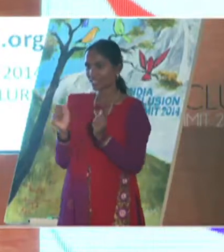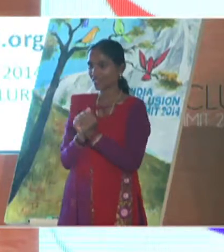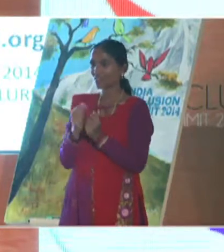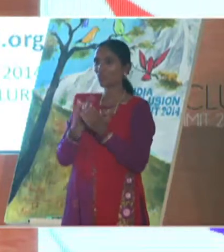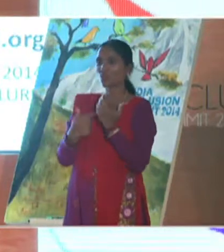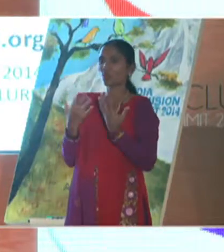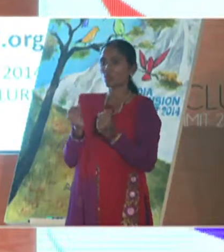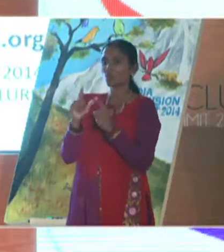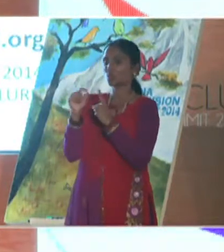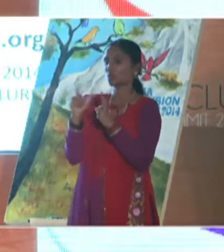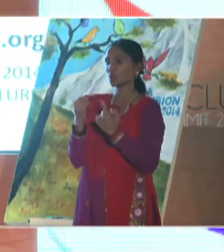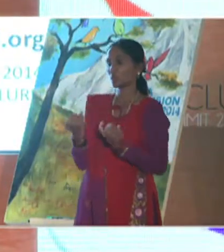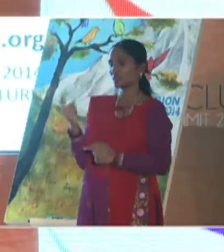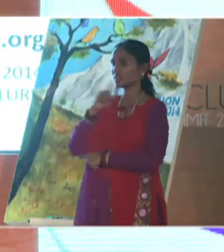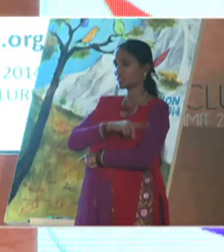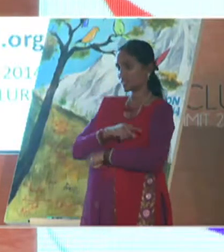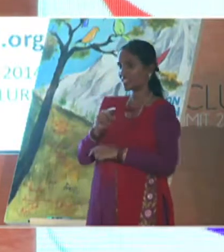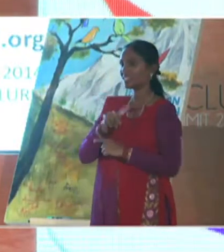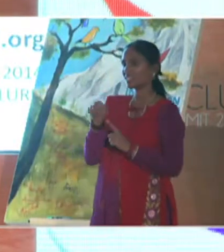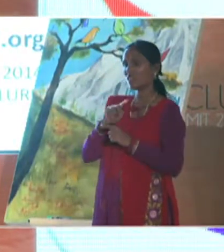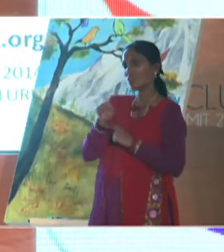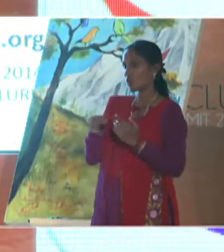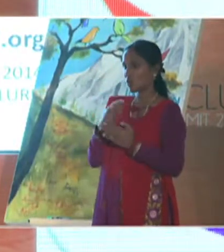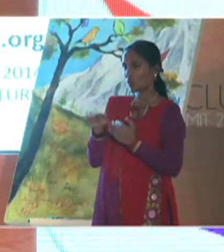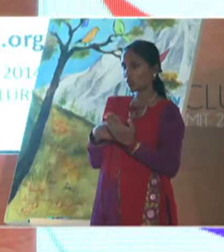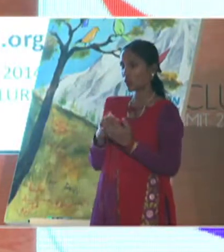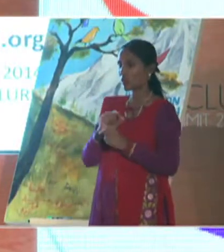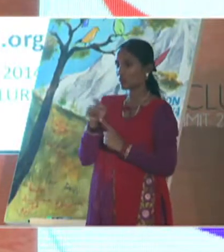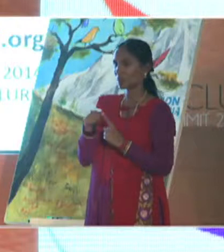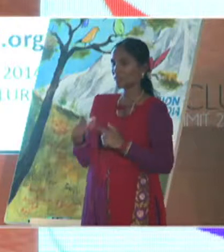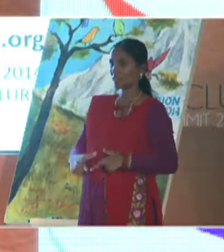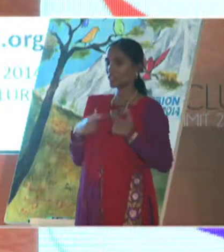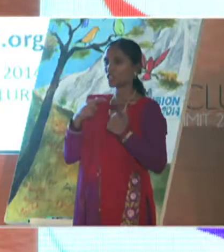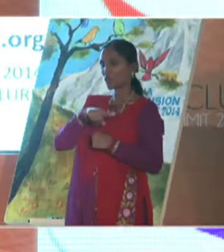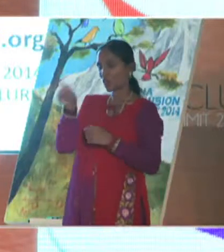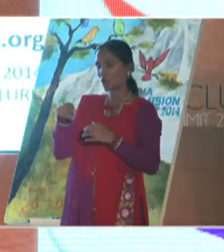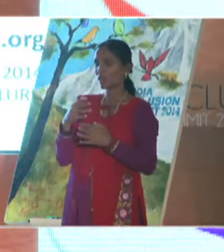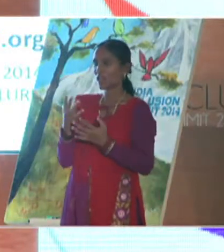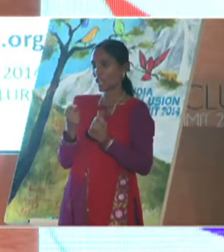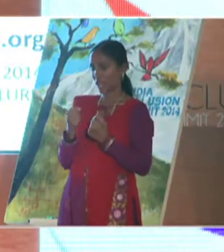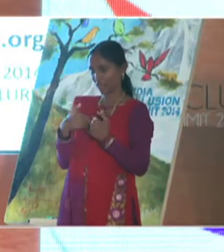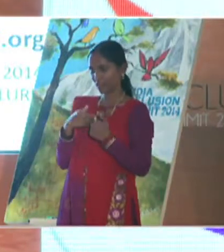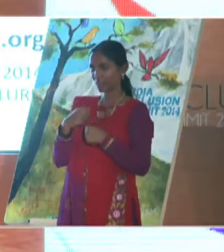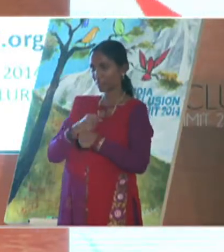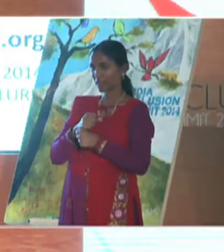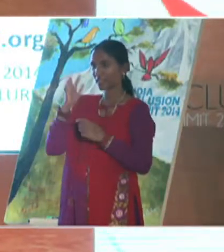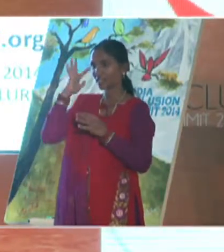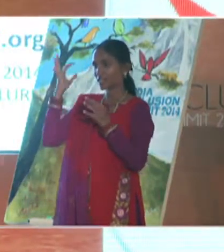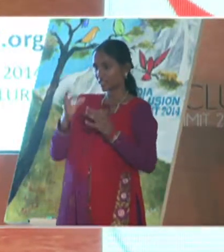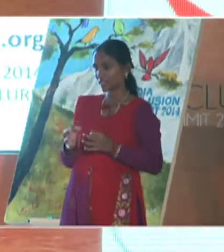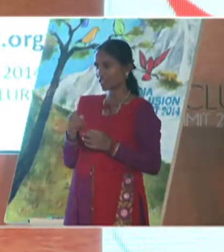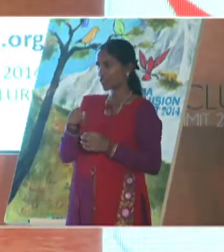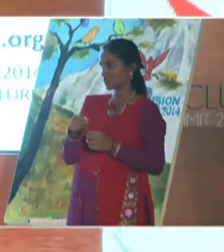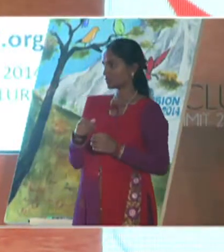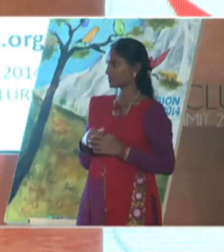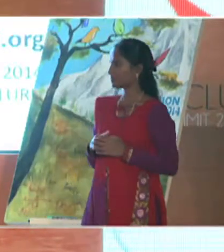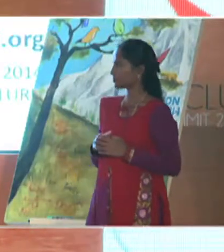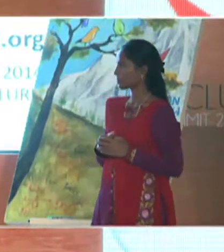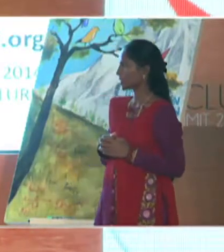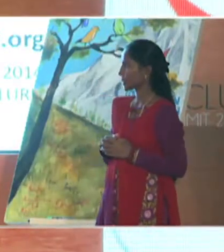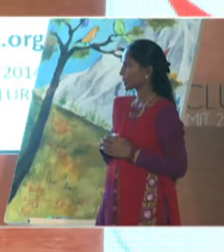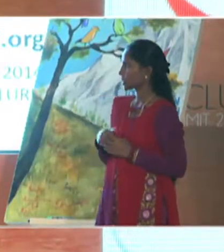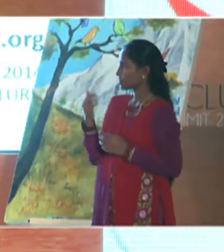And that's what it is about in life. You have to make a decision of what you want to do. We